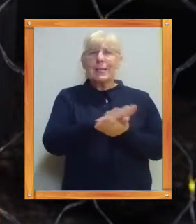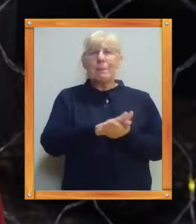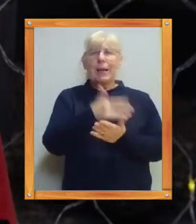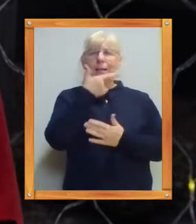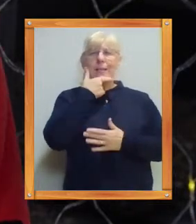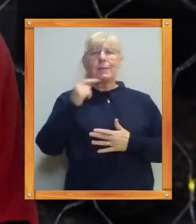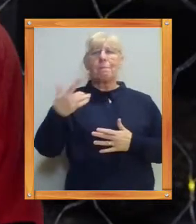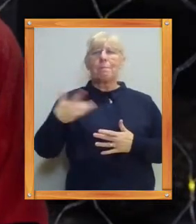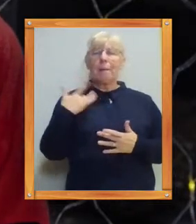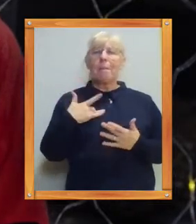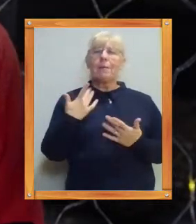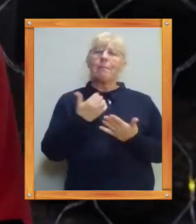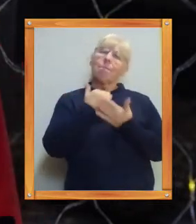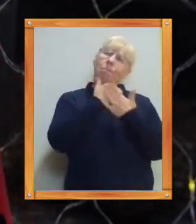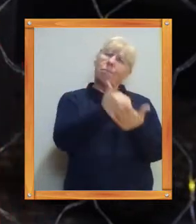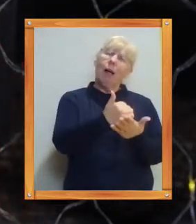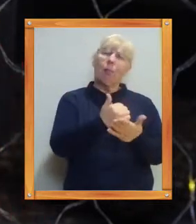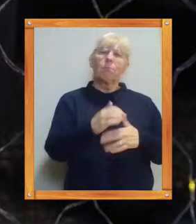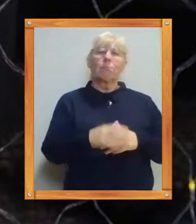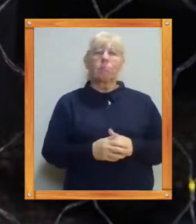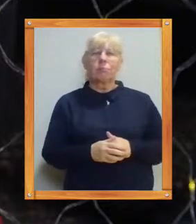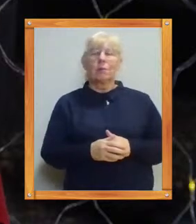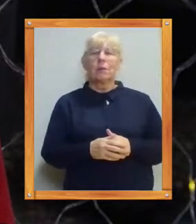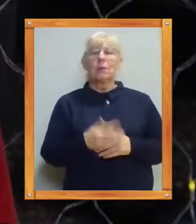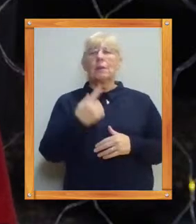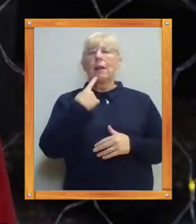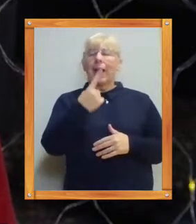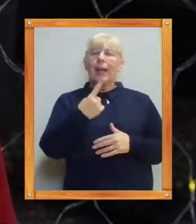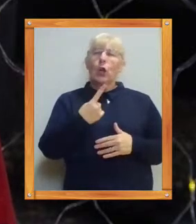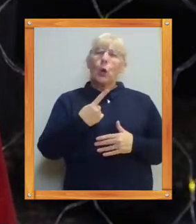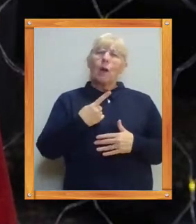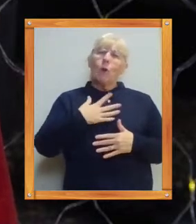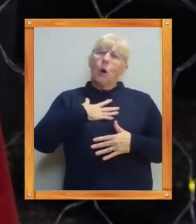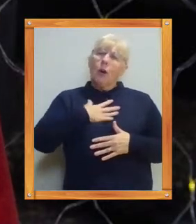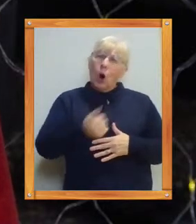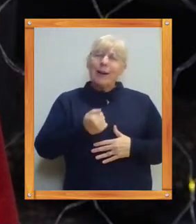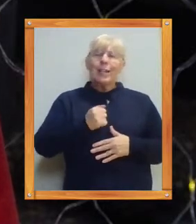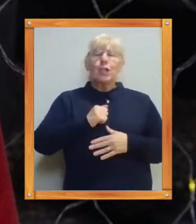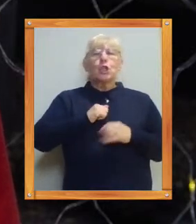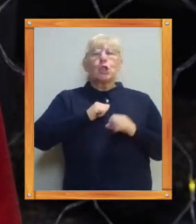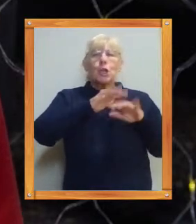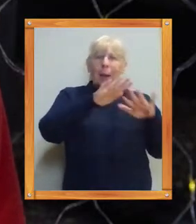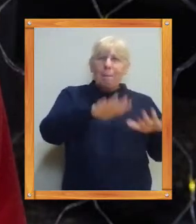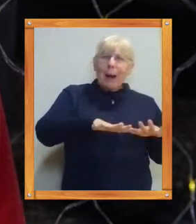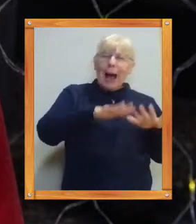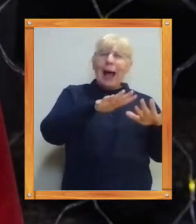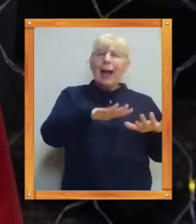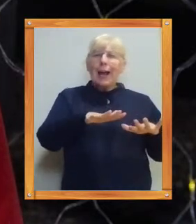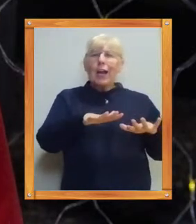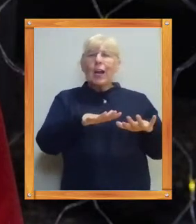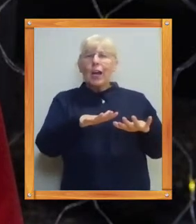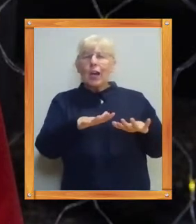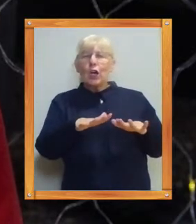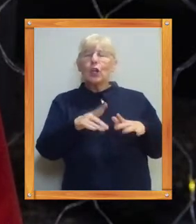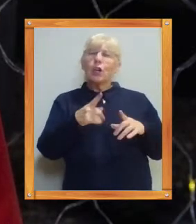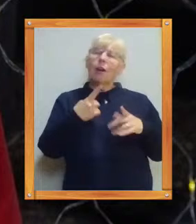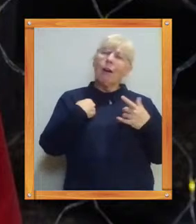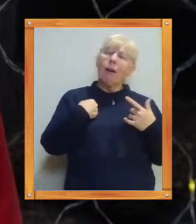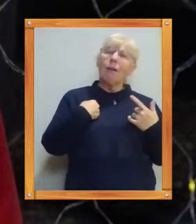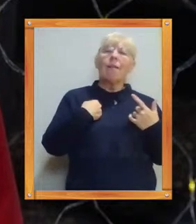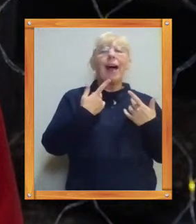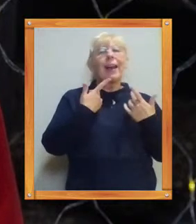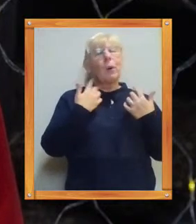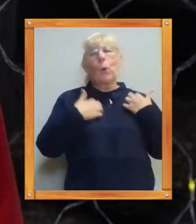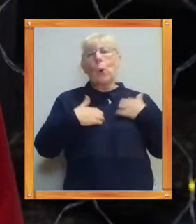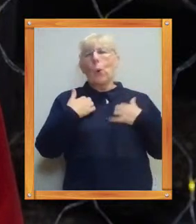compassion, collaboration, and courage, and I look forward to meeting many more of you over the coming months.